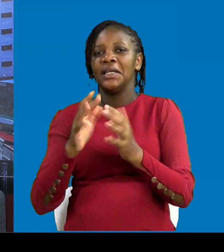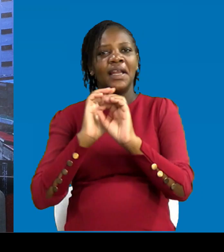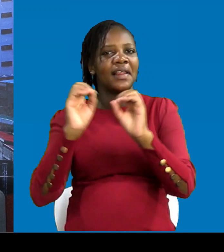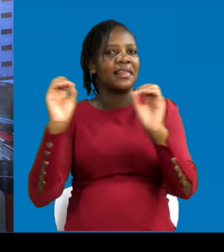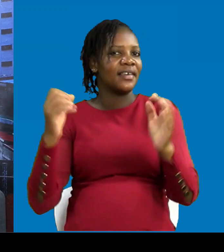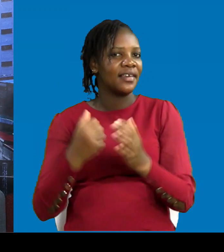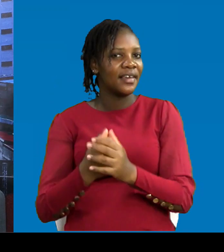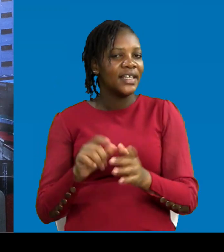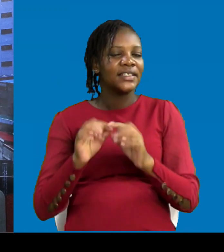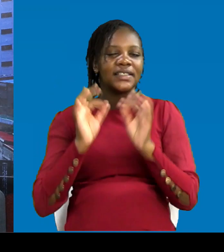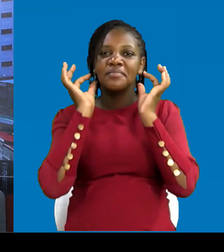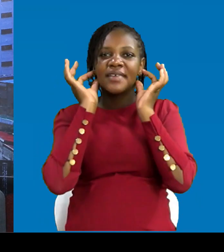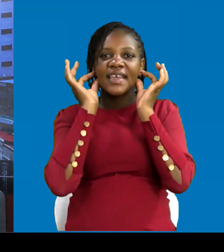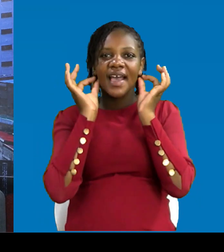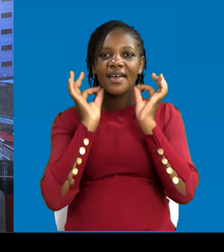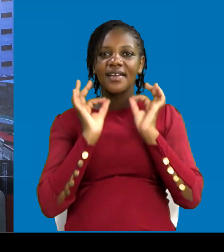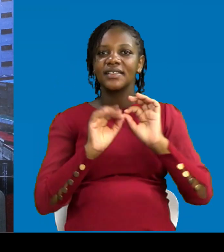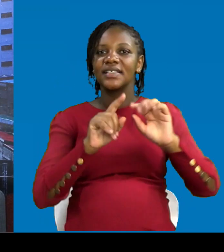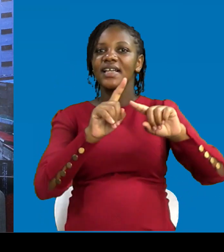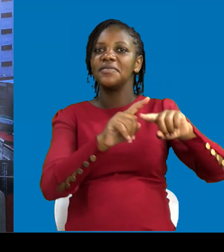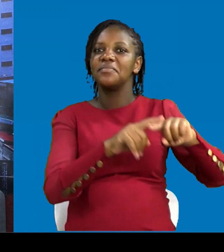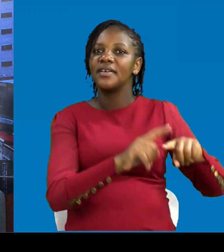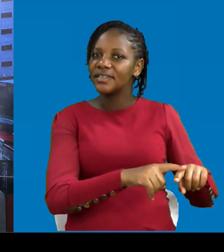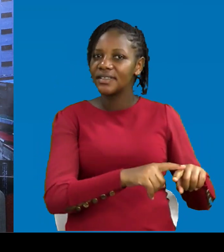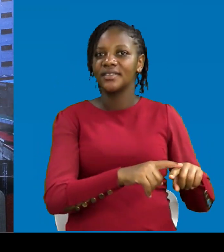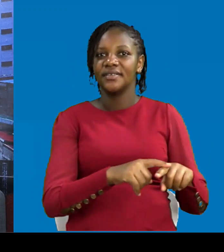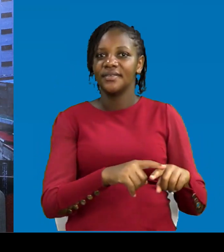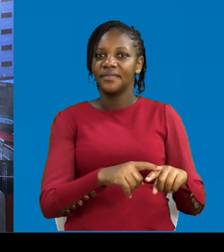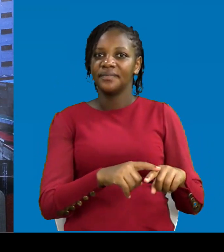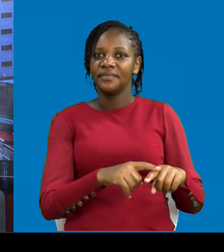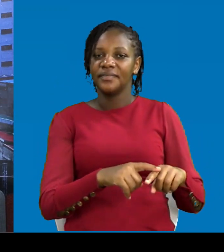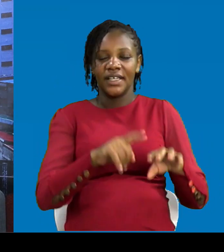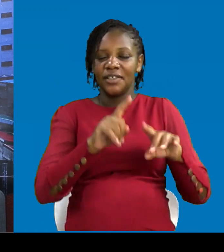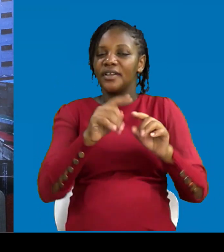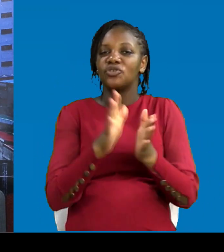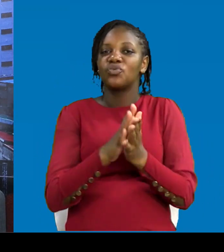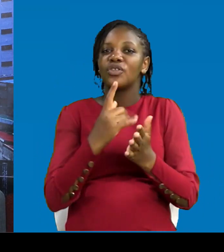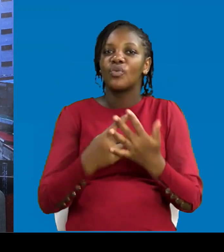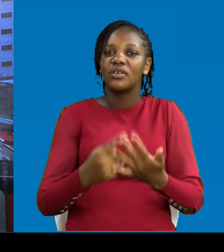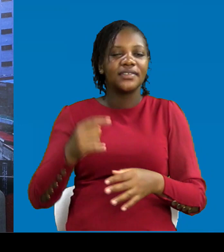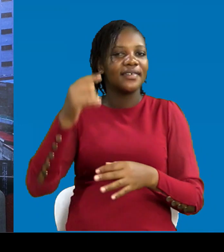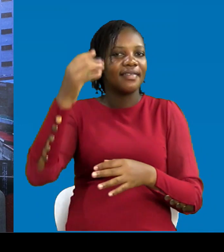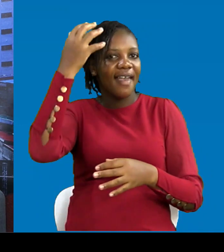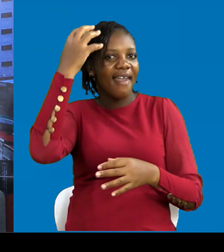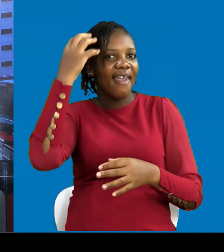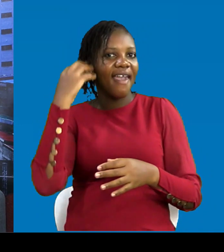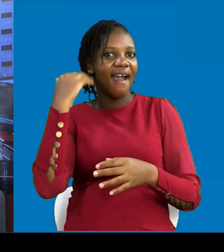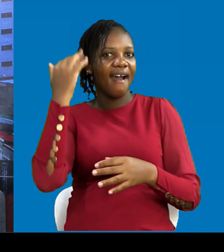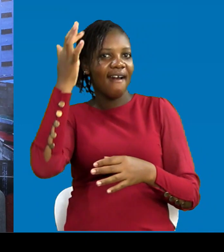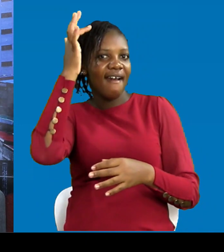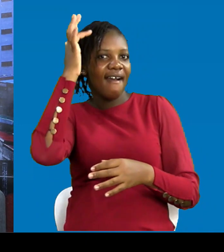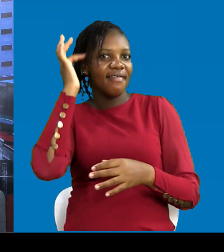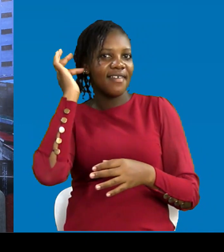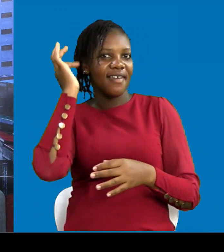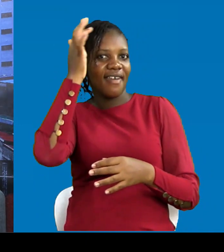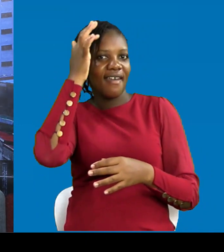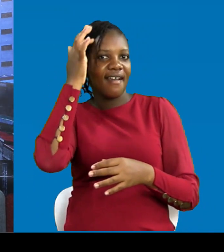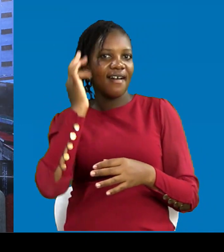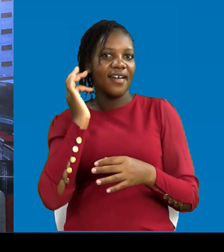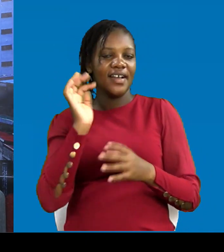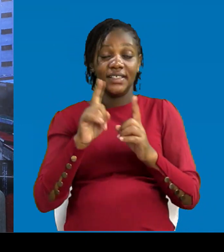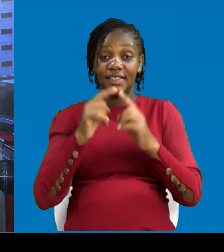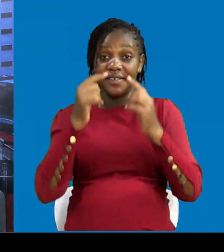kind of earrings. So earrings would be dependent on the hairstyle of the client, on the shape of the face of the